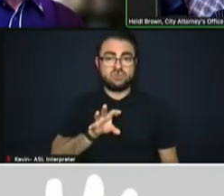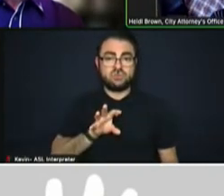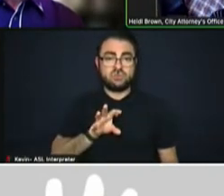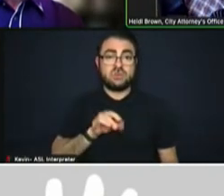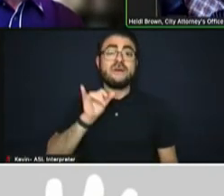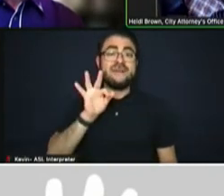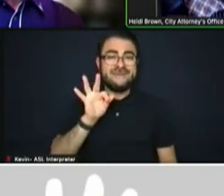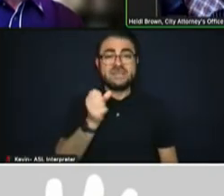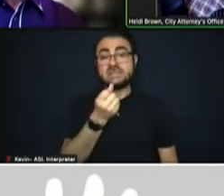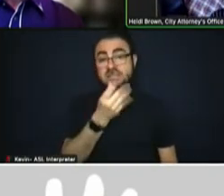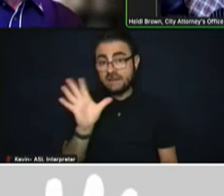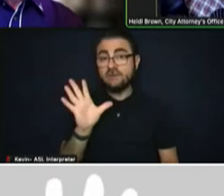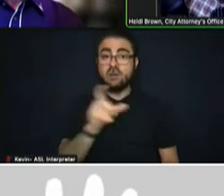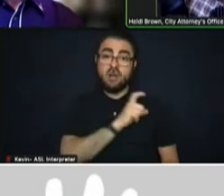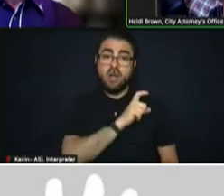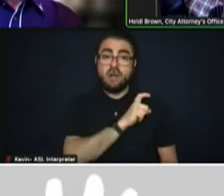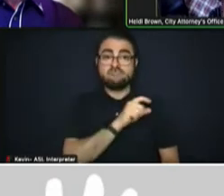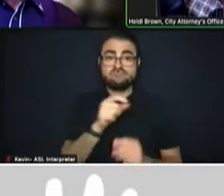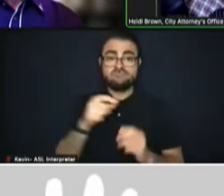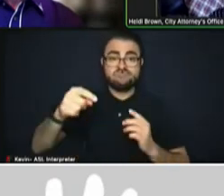somebody does one thing and